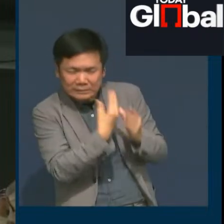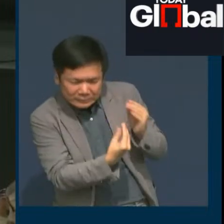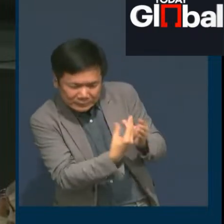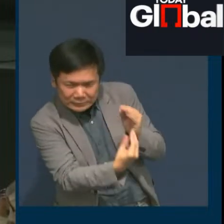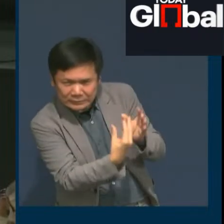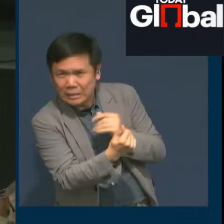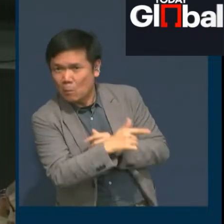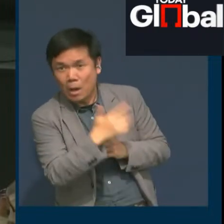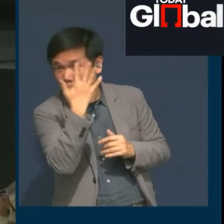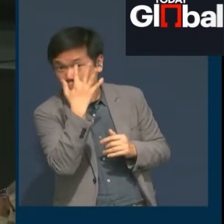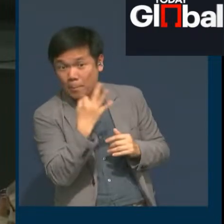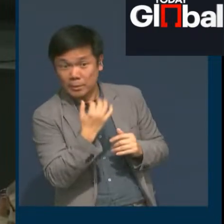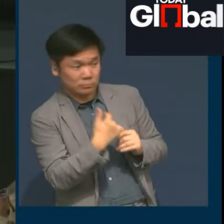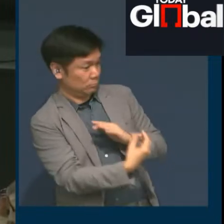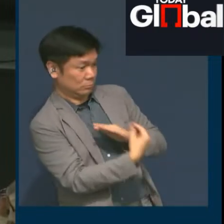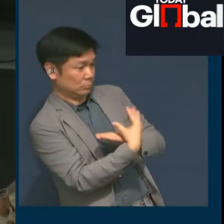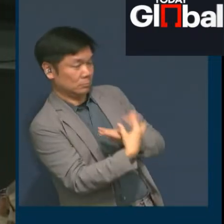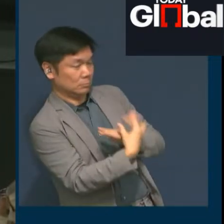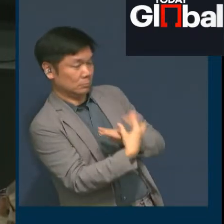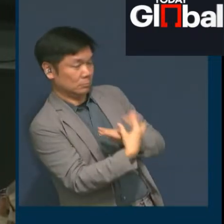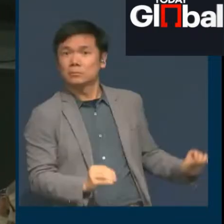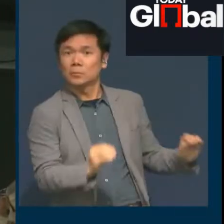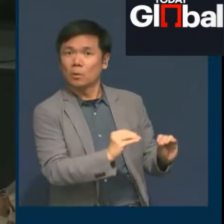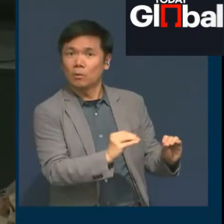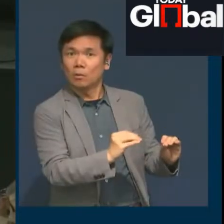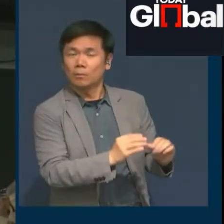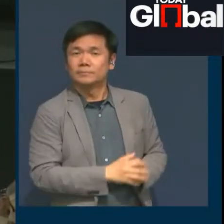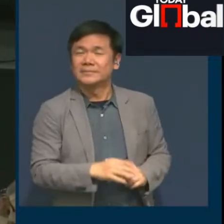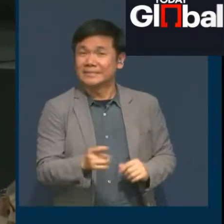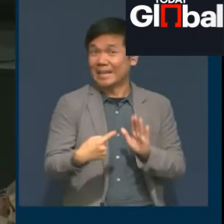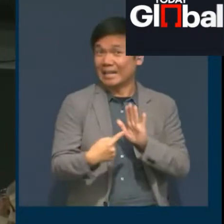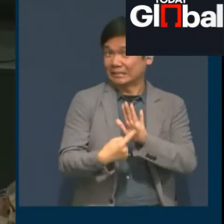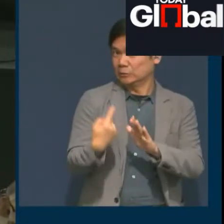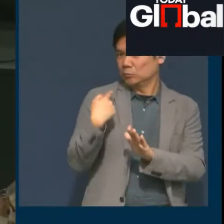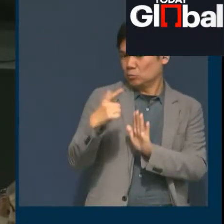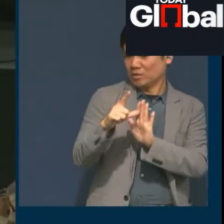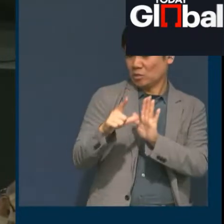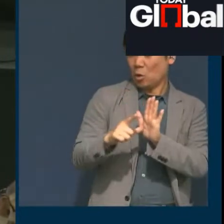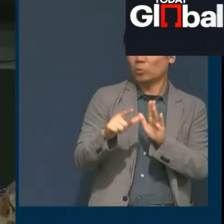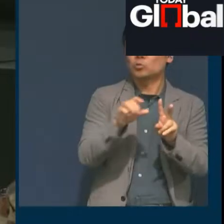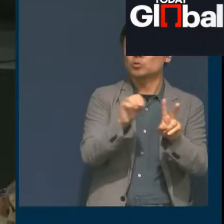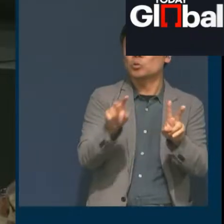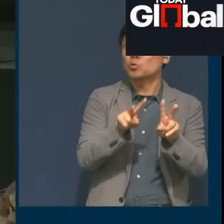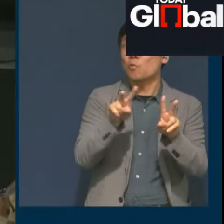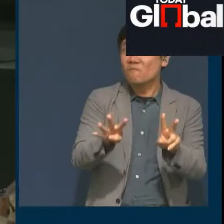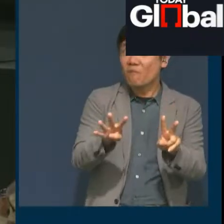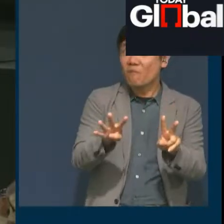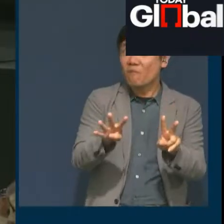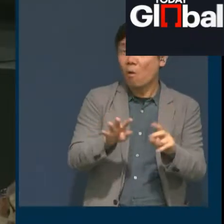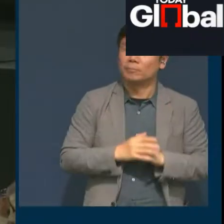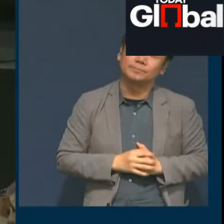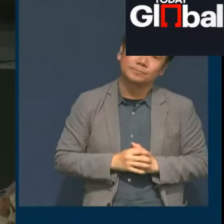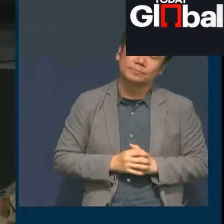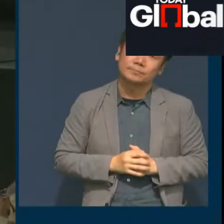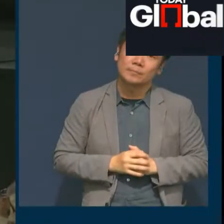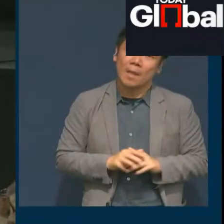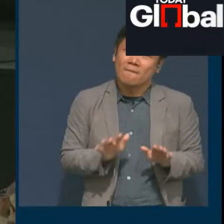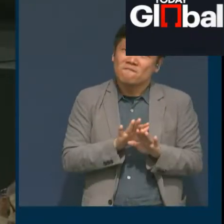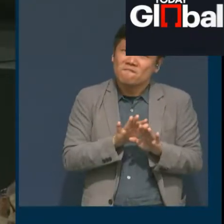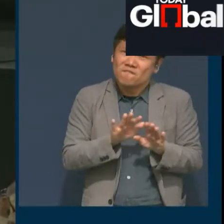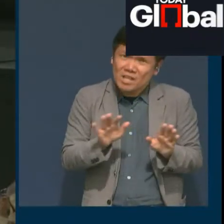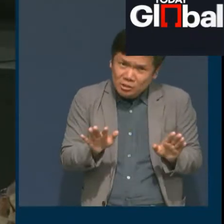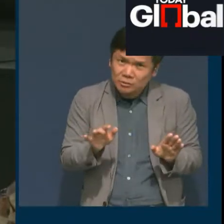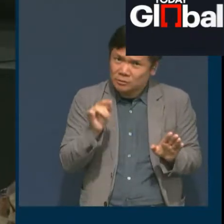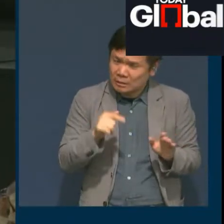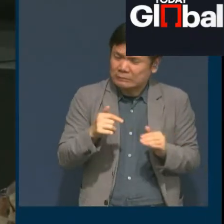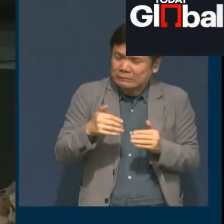of 225, following the 2004 law, there was a significant gap in time before amendments were